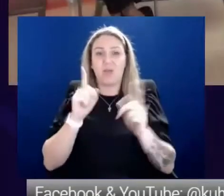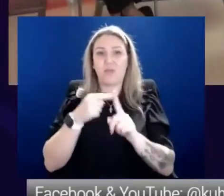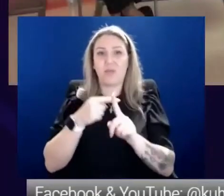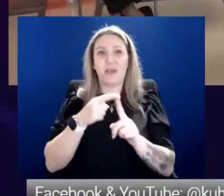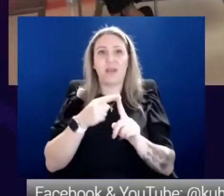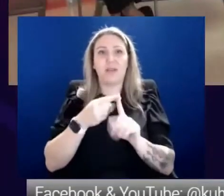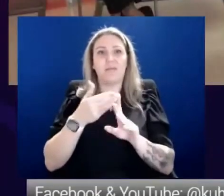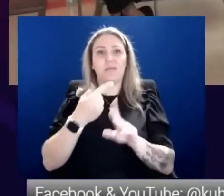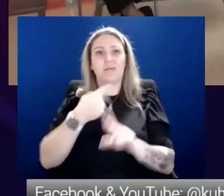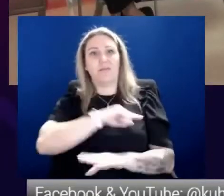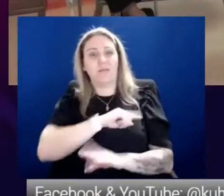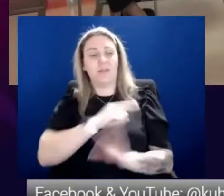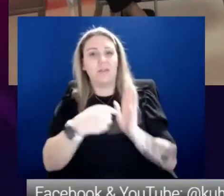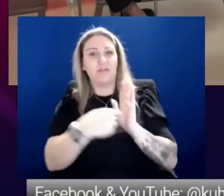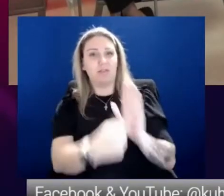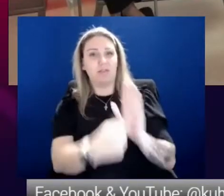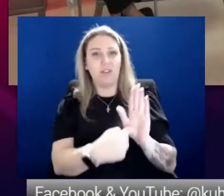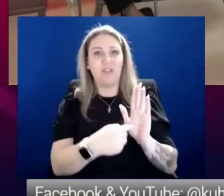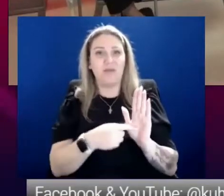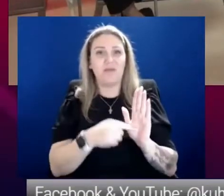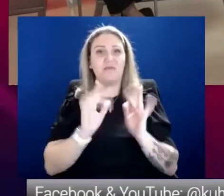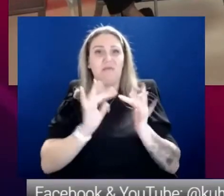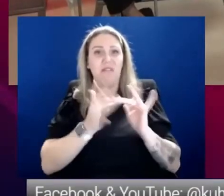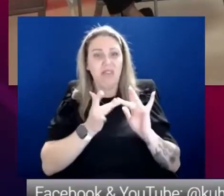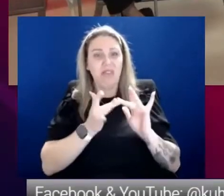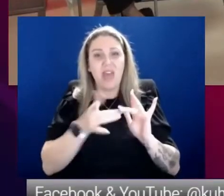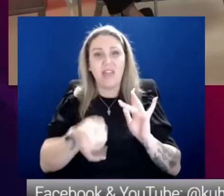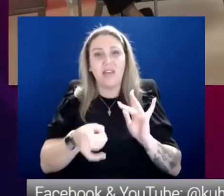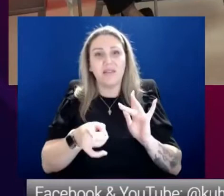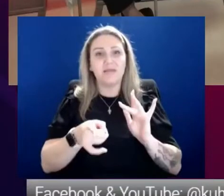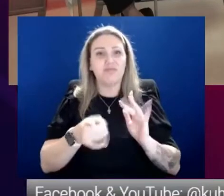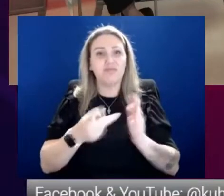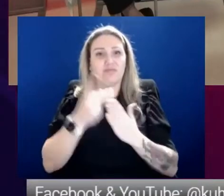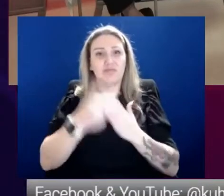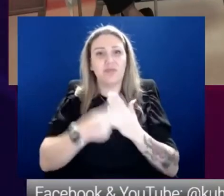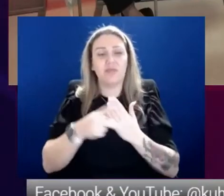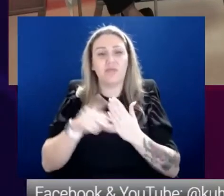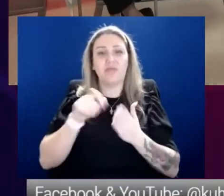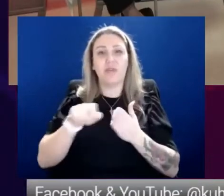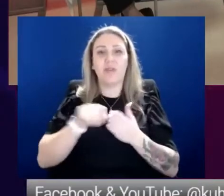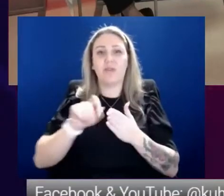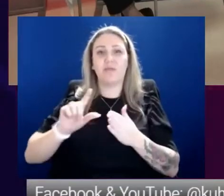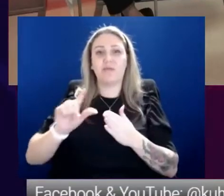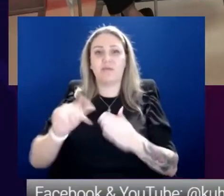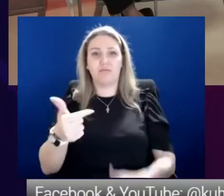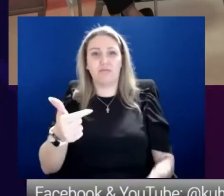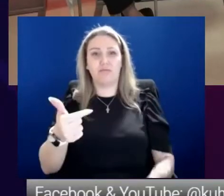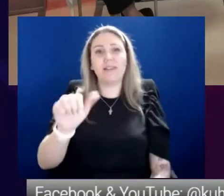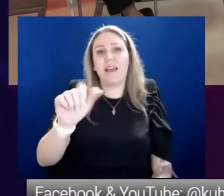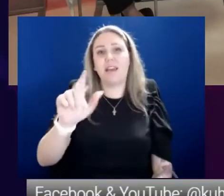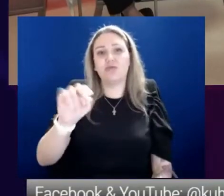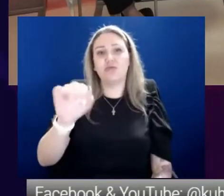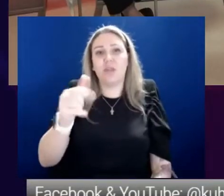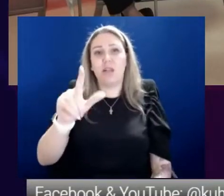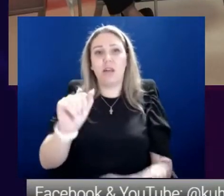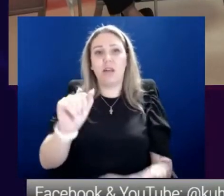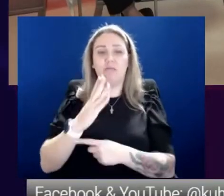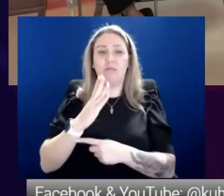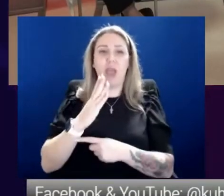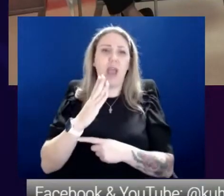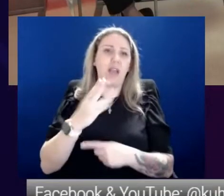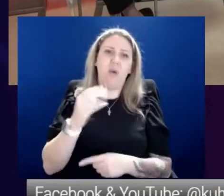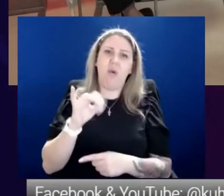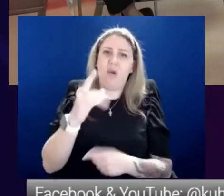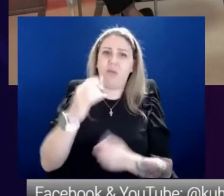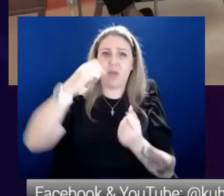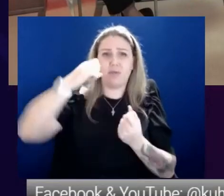show aired online, people have been writing comments. But first I want to get to Angela, who just wrote in, my hormones are all messed up since my